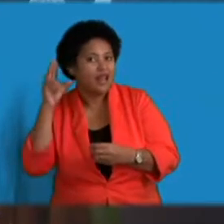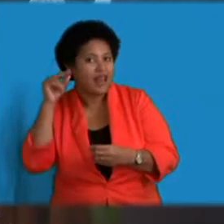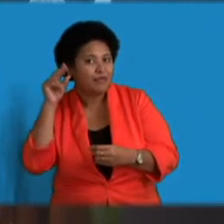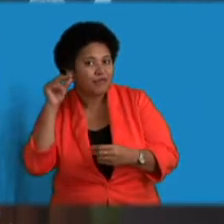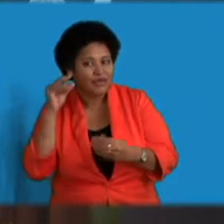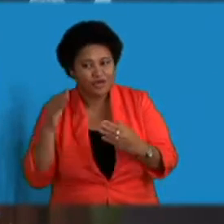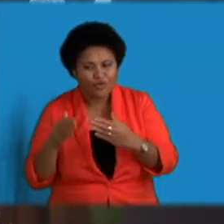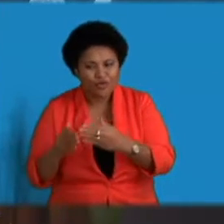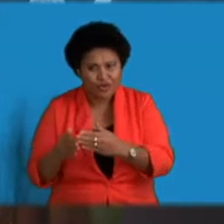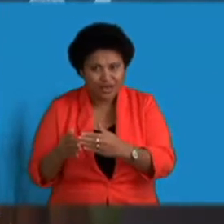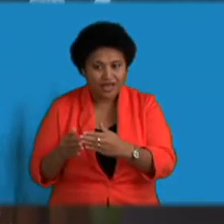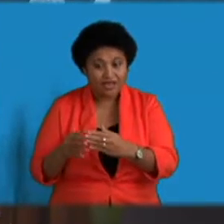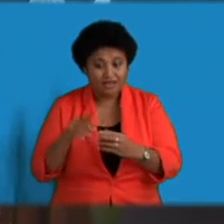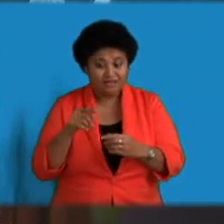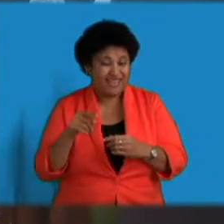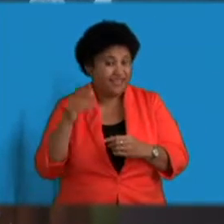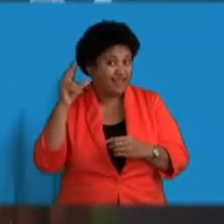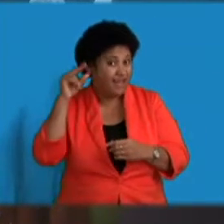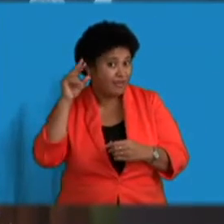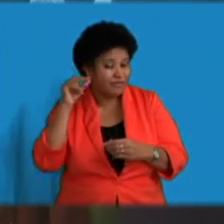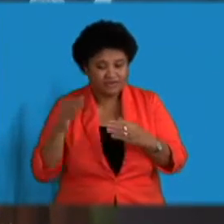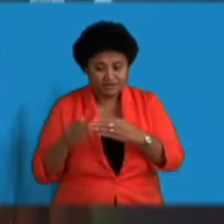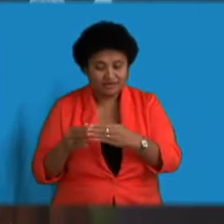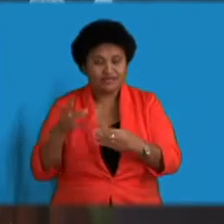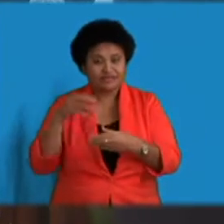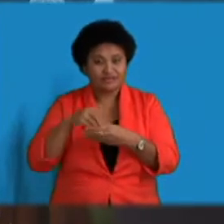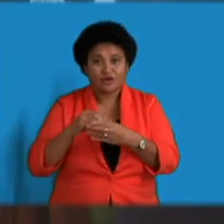The library corner includes a